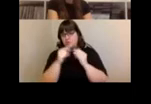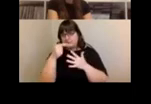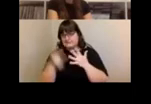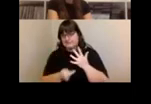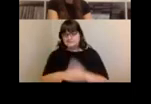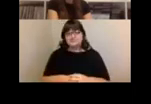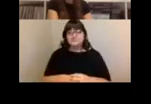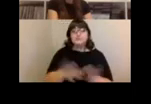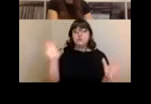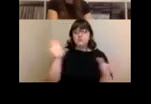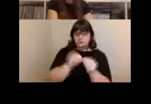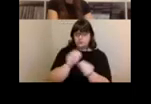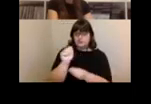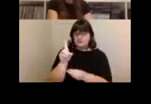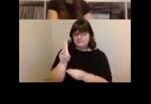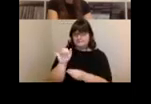administrative expense is